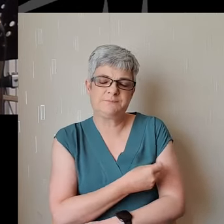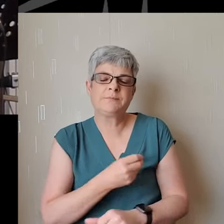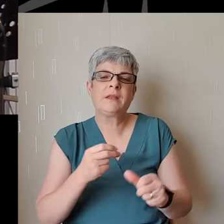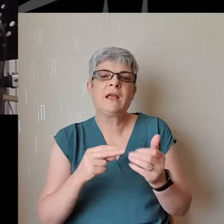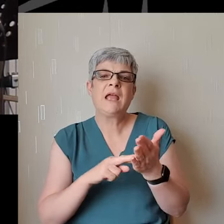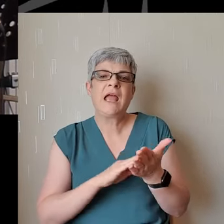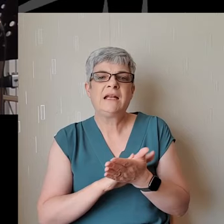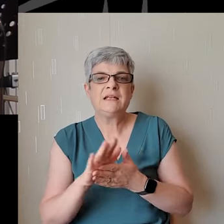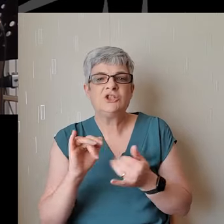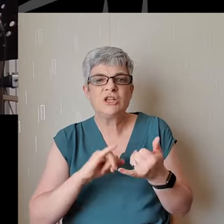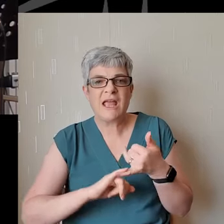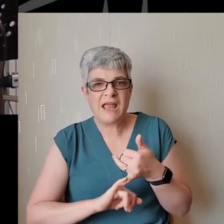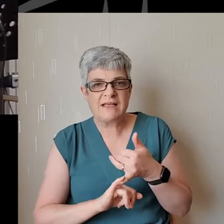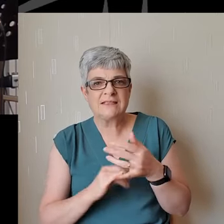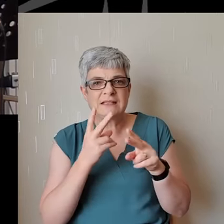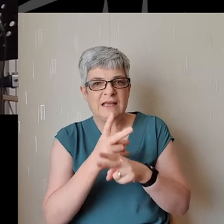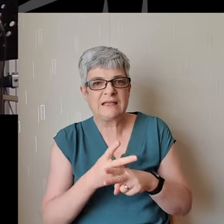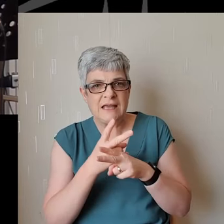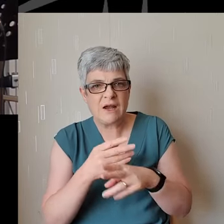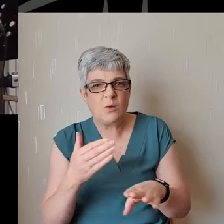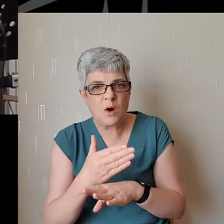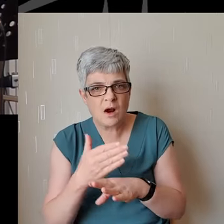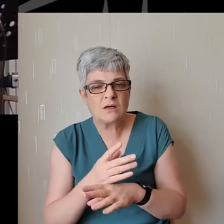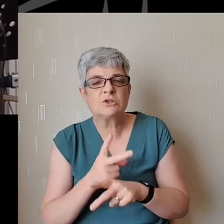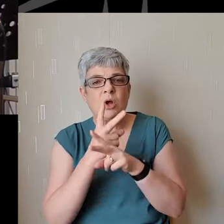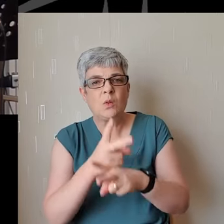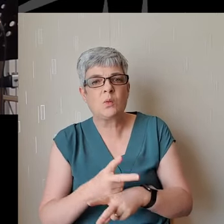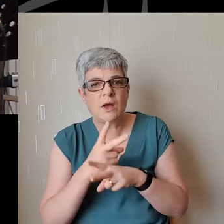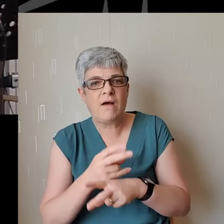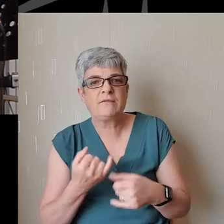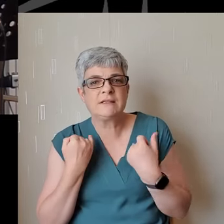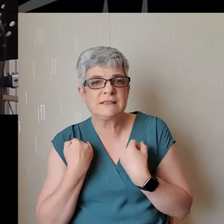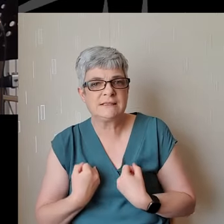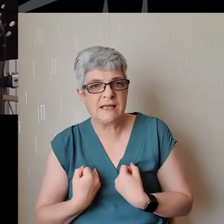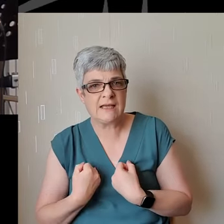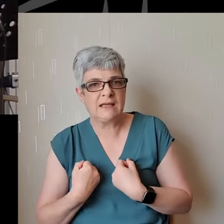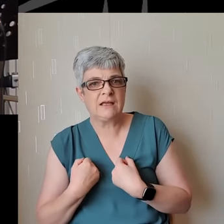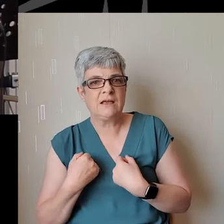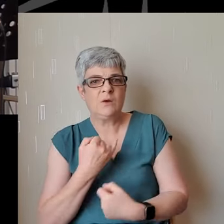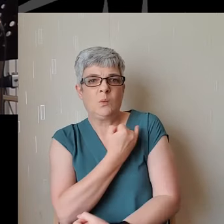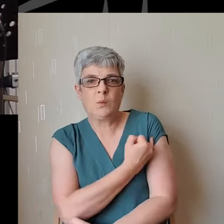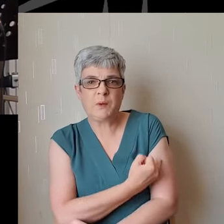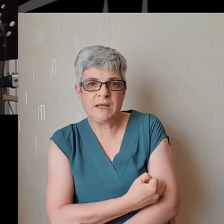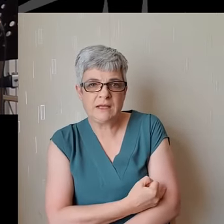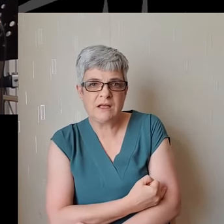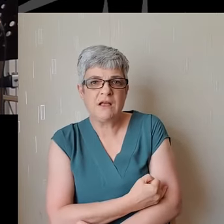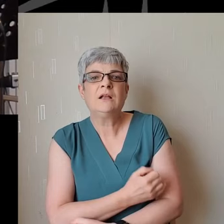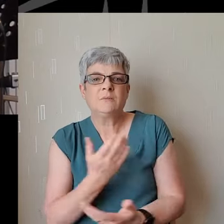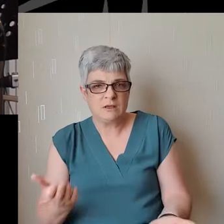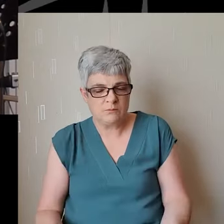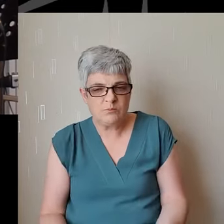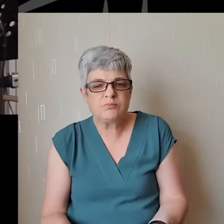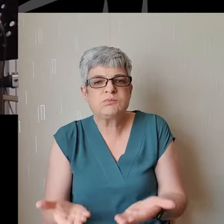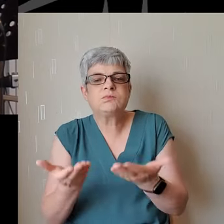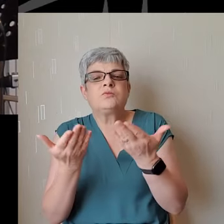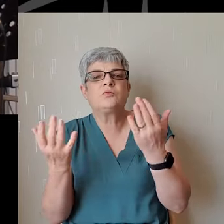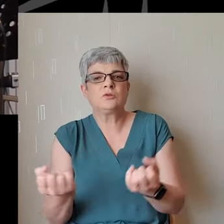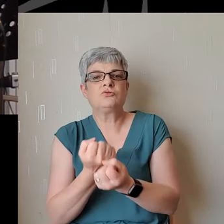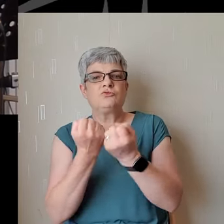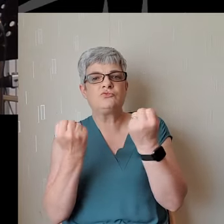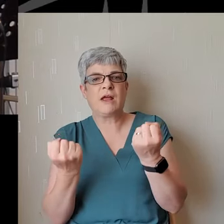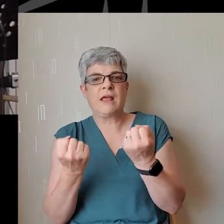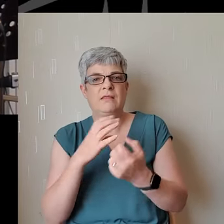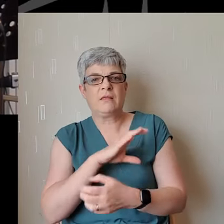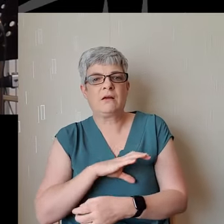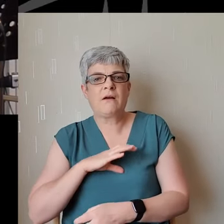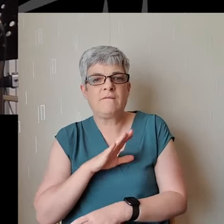and care workers continue to look after the sick and the frail, may they be upheld by your strength and comfort.